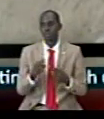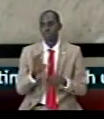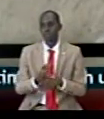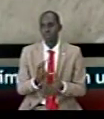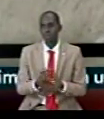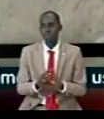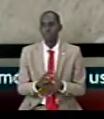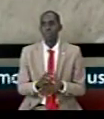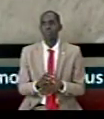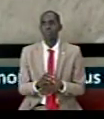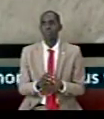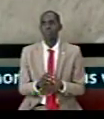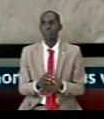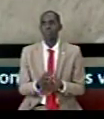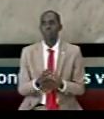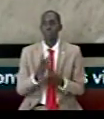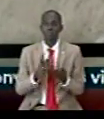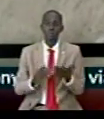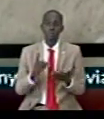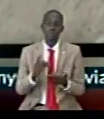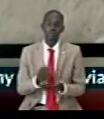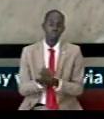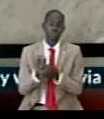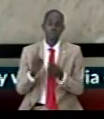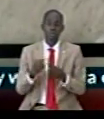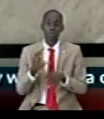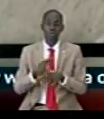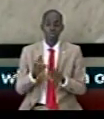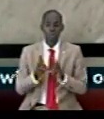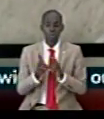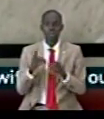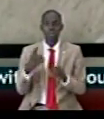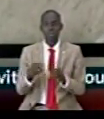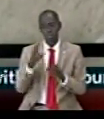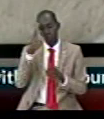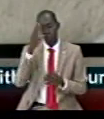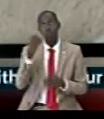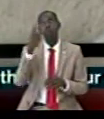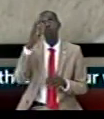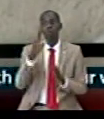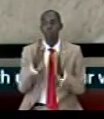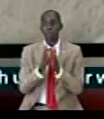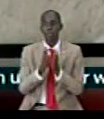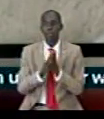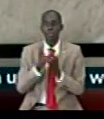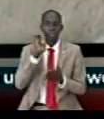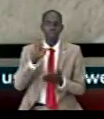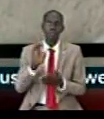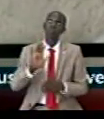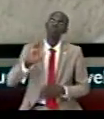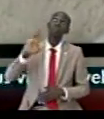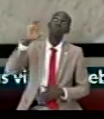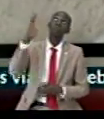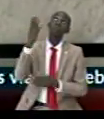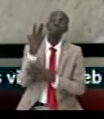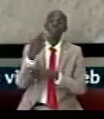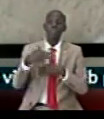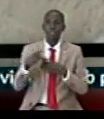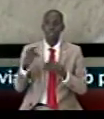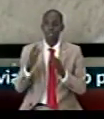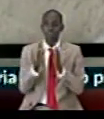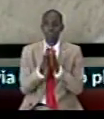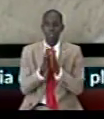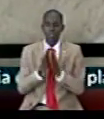to church, and then during the man of God's prayer, I raised my hand. And then after the prayer, I